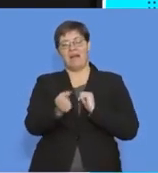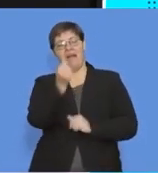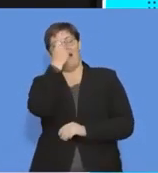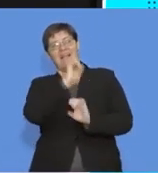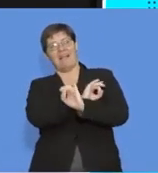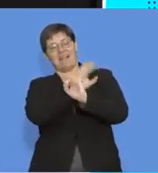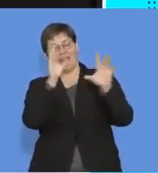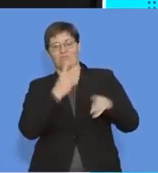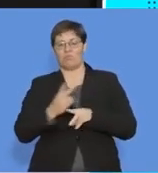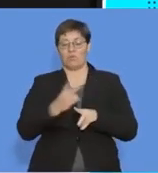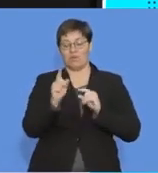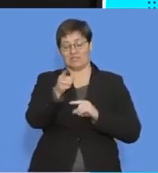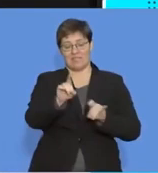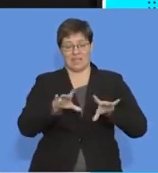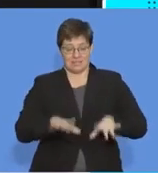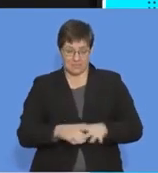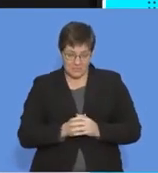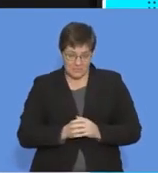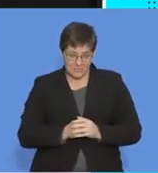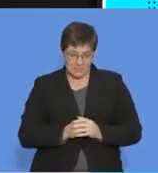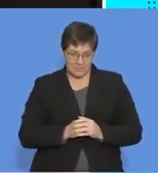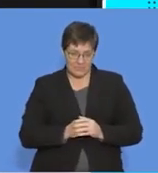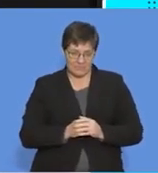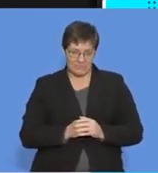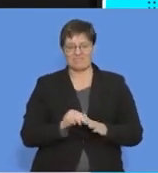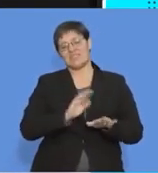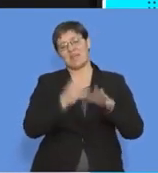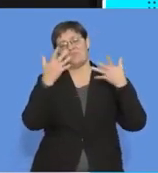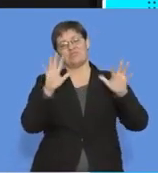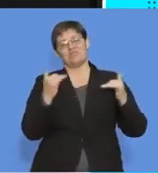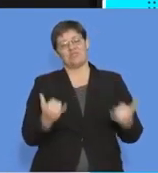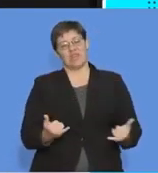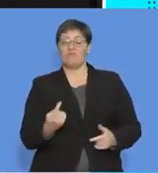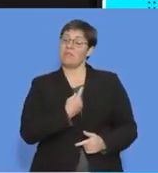also, better in terms of our preparation for examinations. So that's the